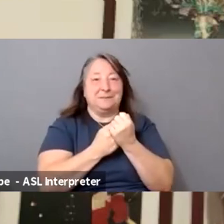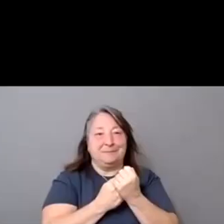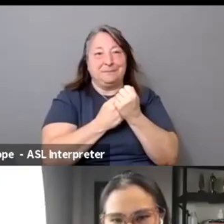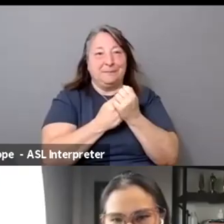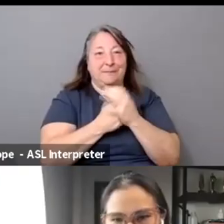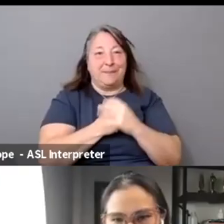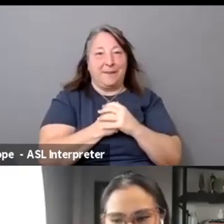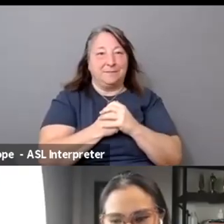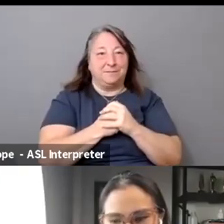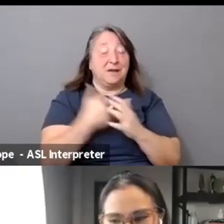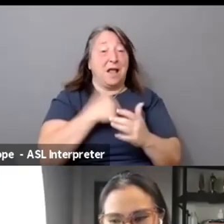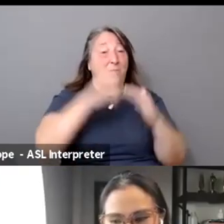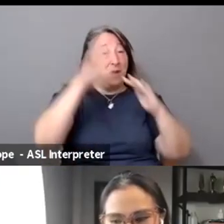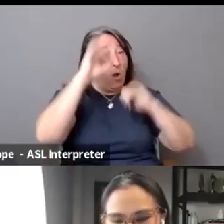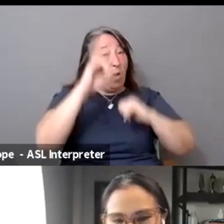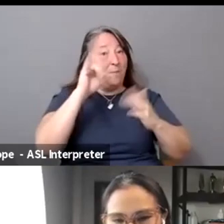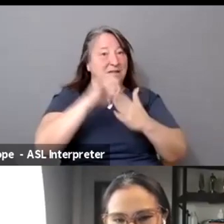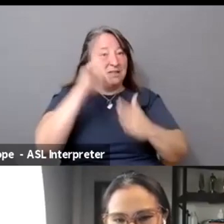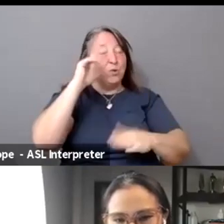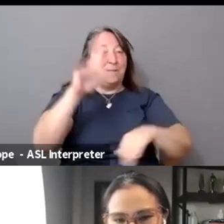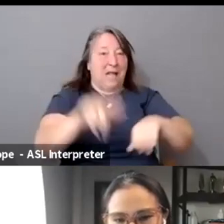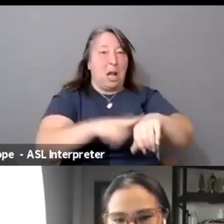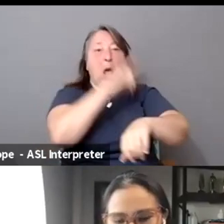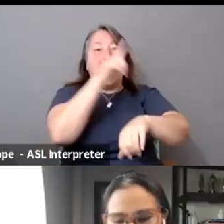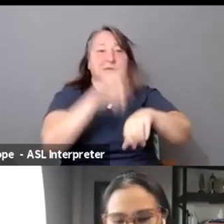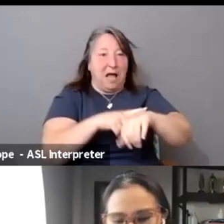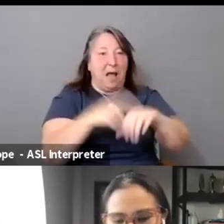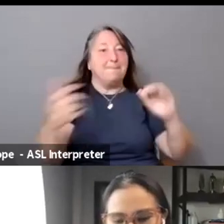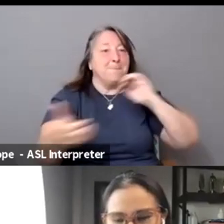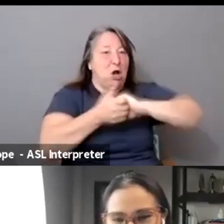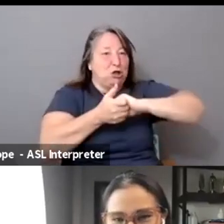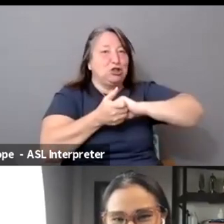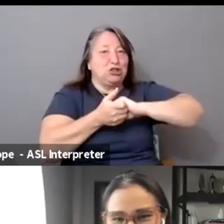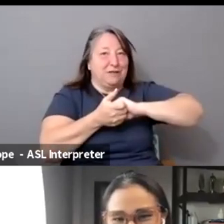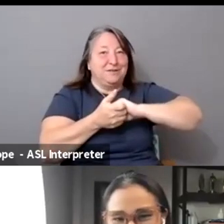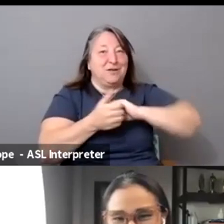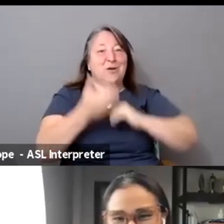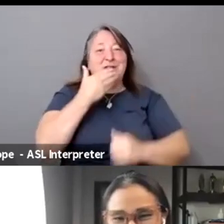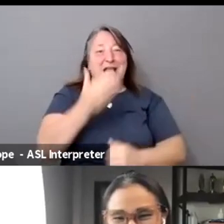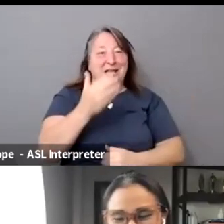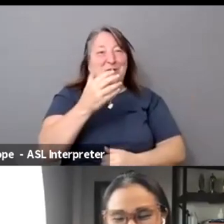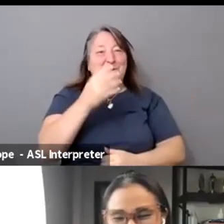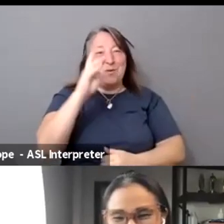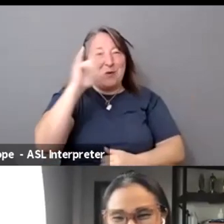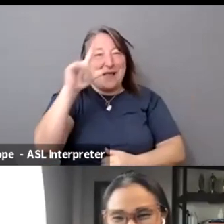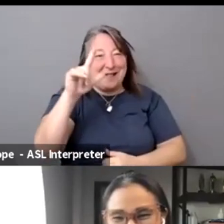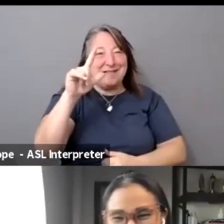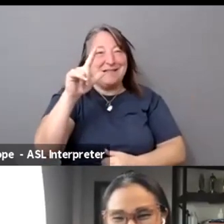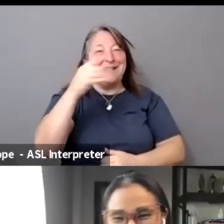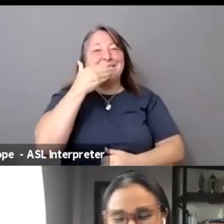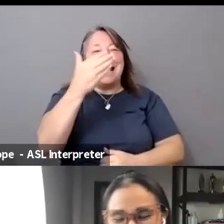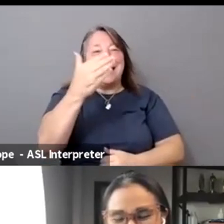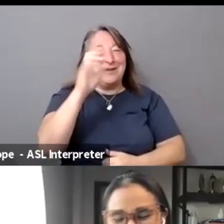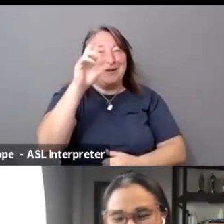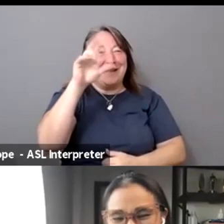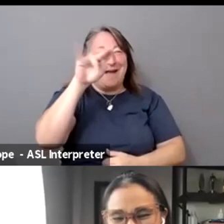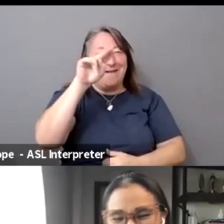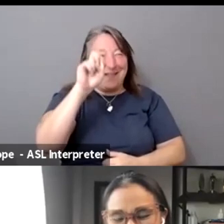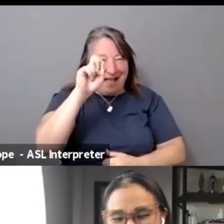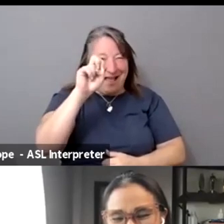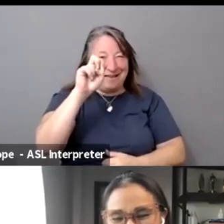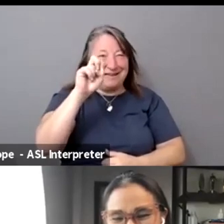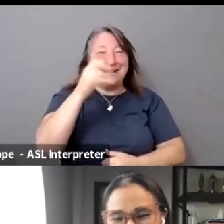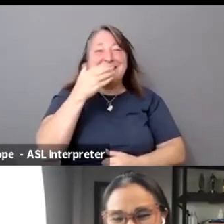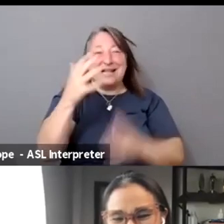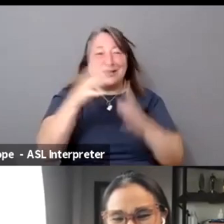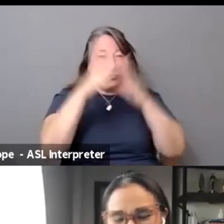And we hope this will be a long time partnership. So thank you so much, Will. Thank you so much, Caroline. Thank you